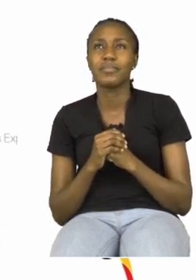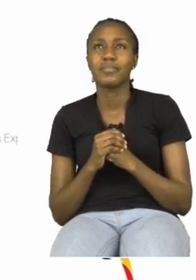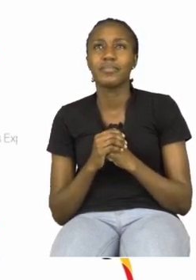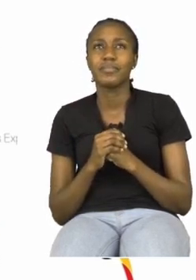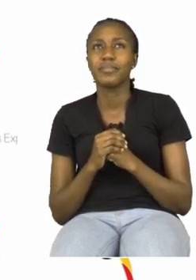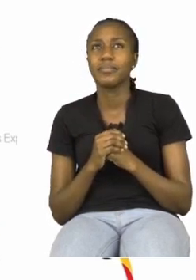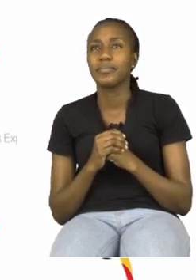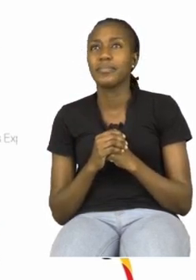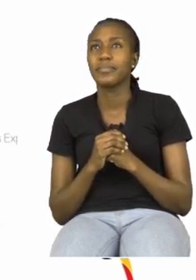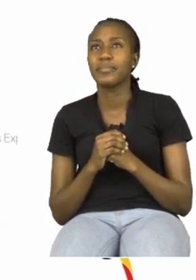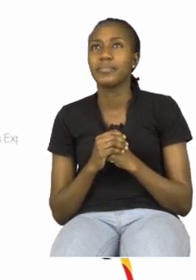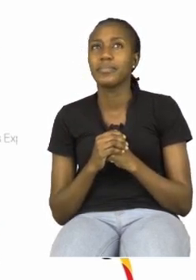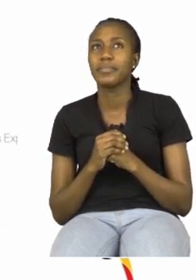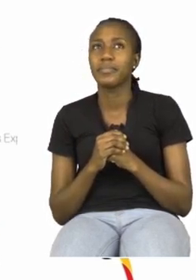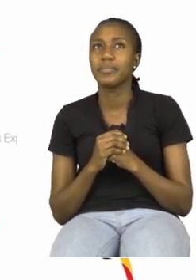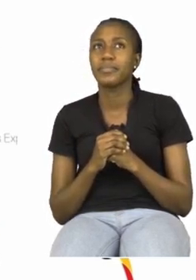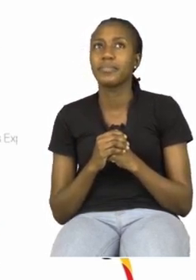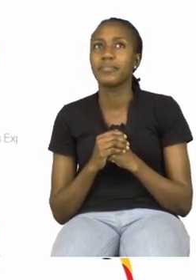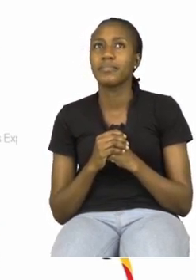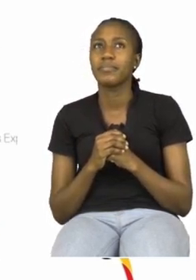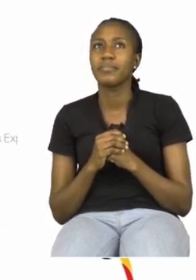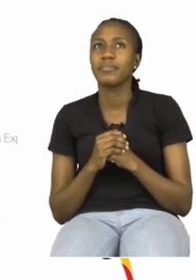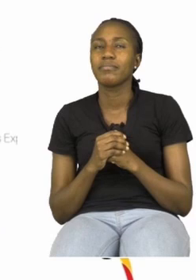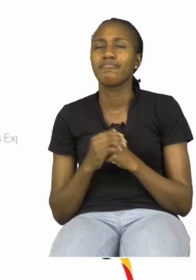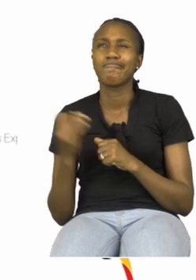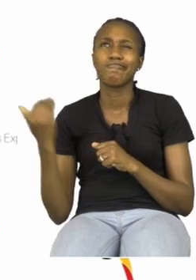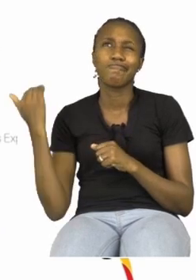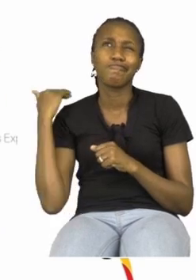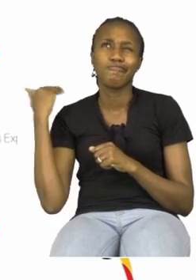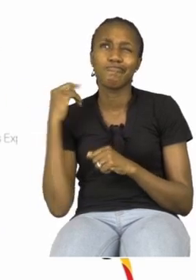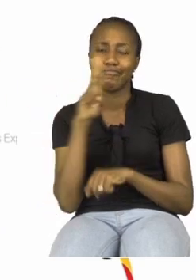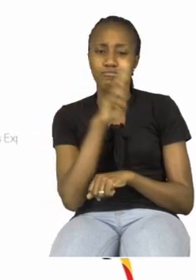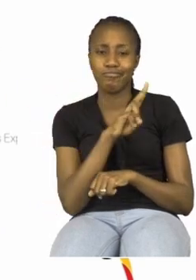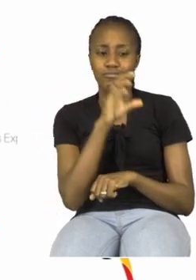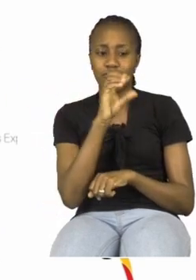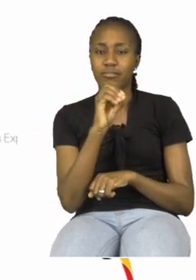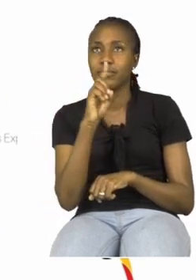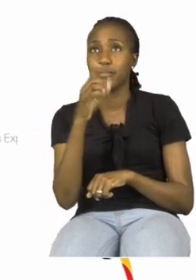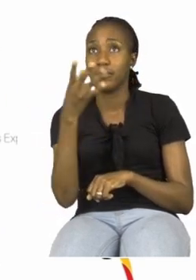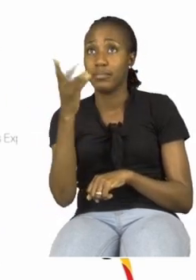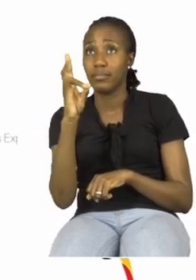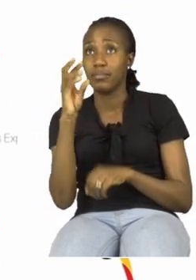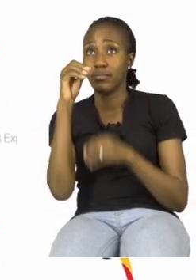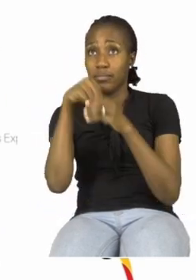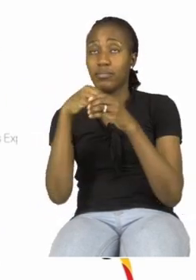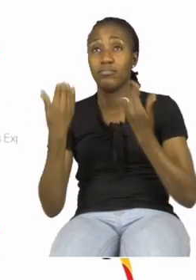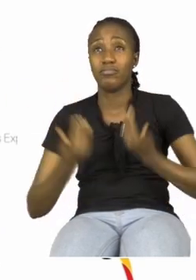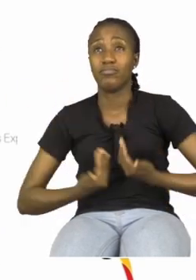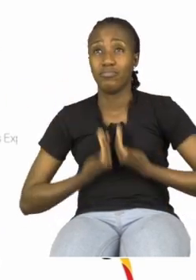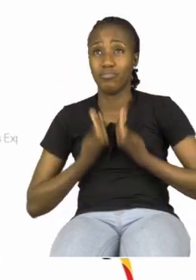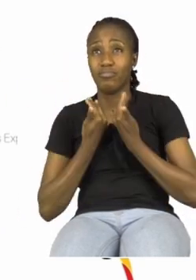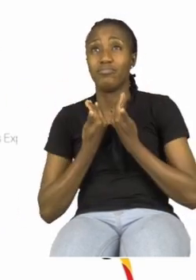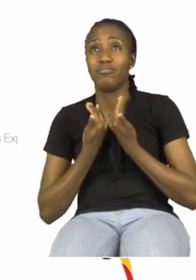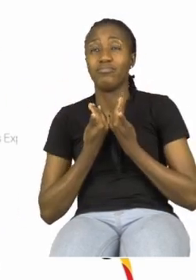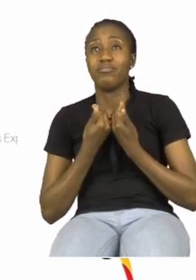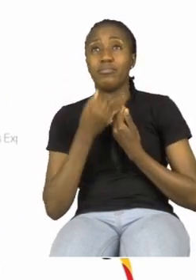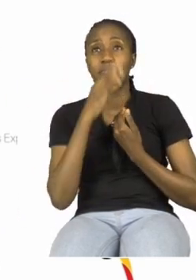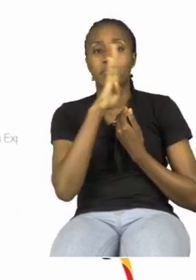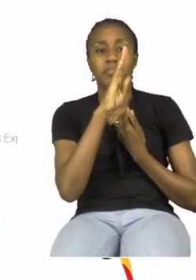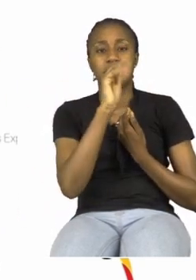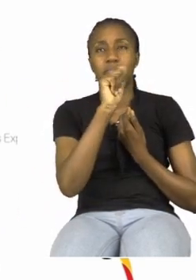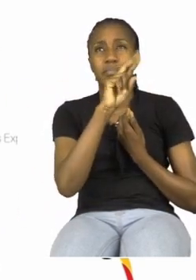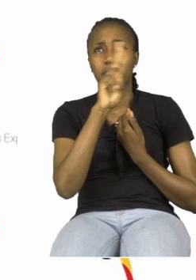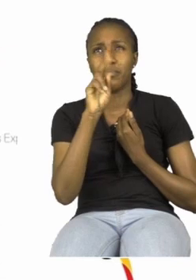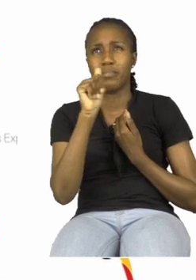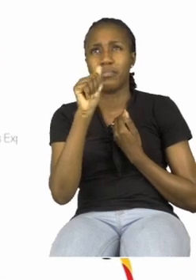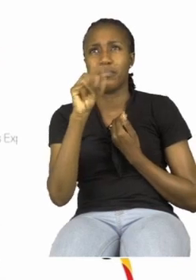be? So it goes back quite a while. In 2017, I took part in the Youth Commonwealth Games in Bahamas.